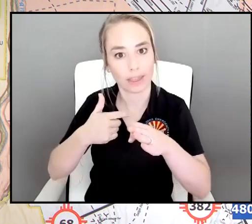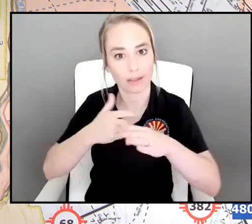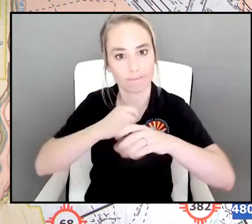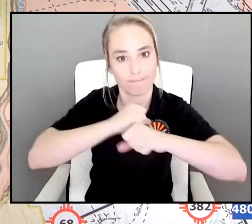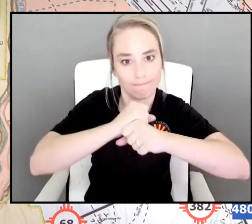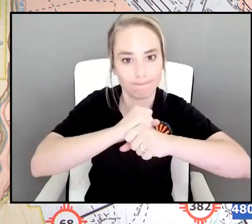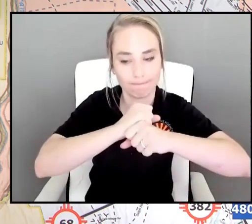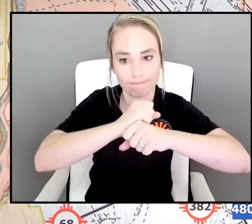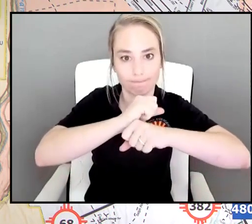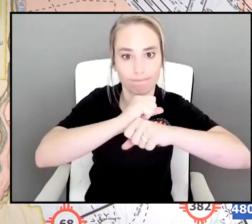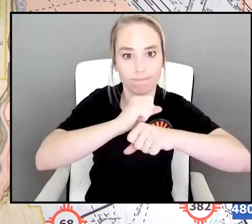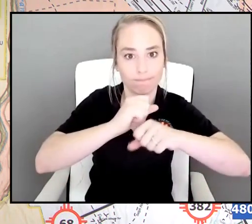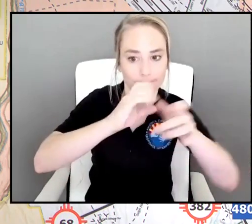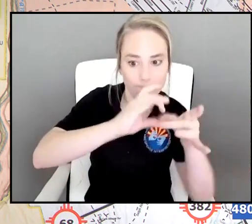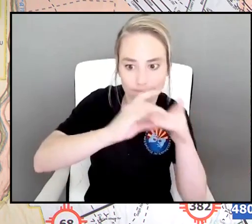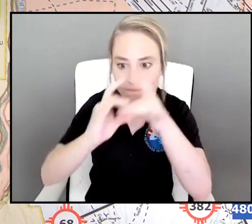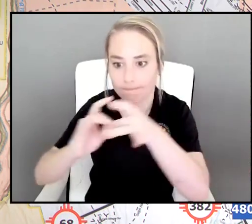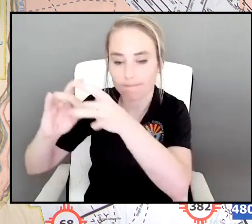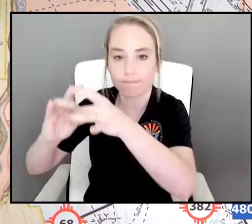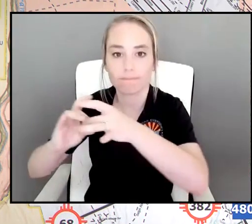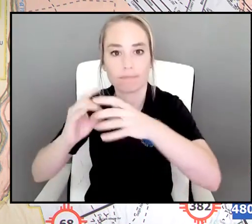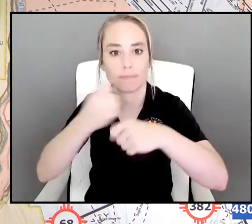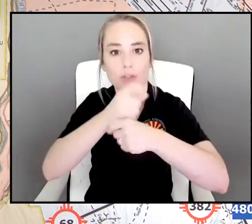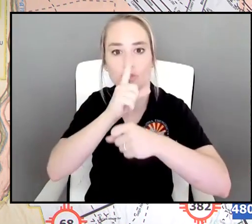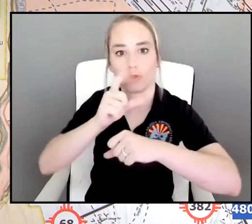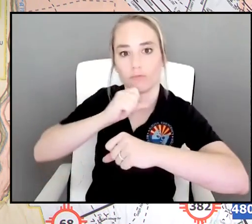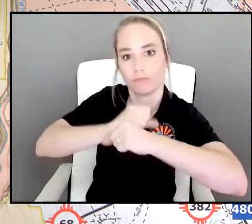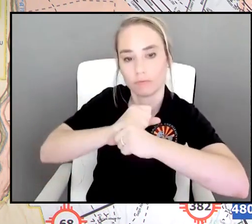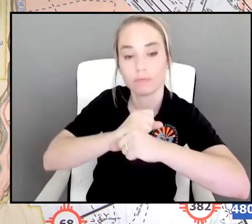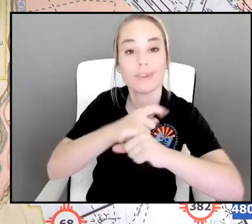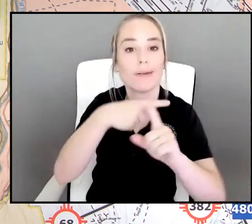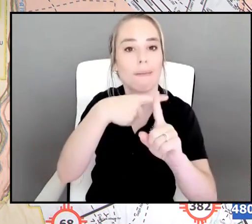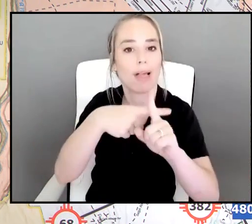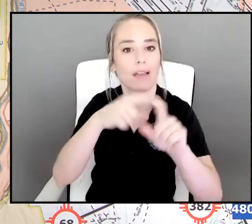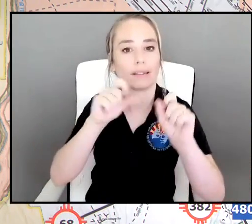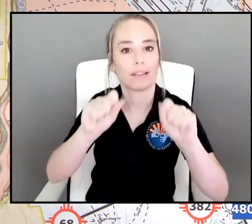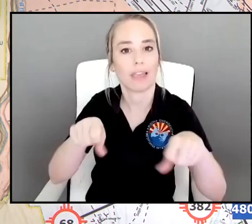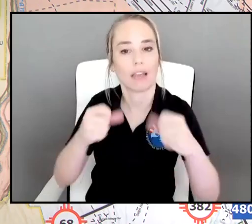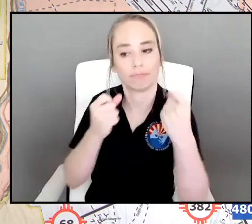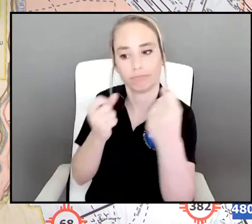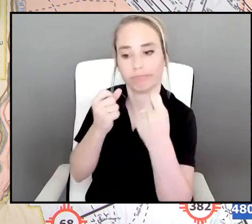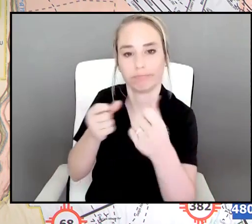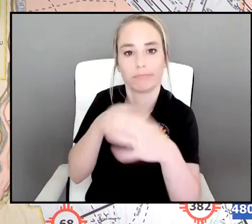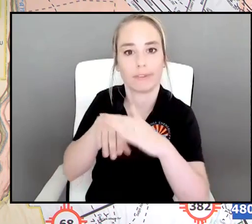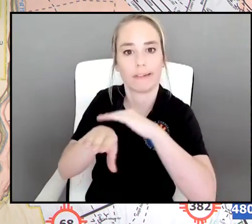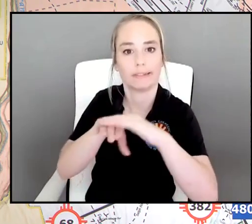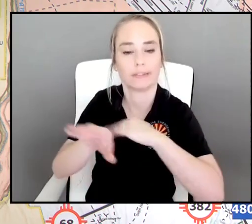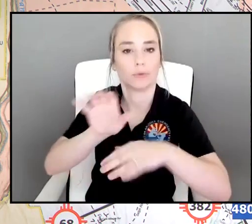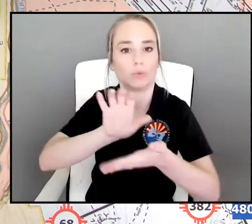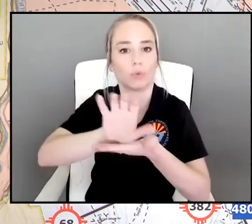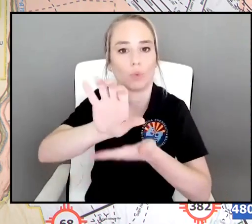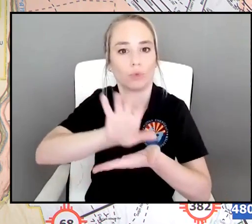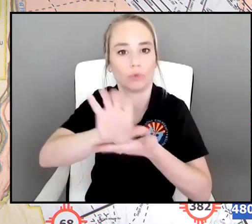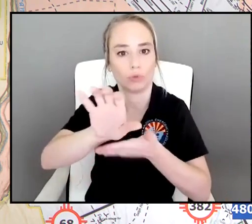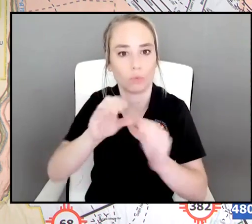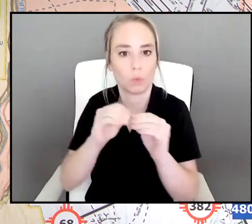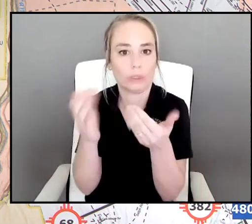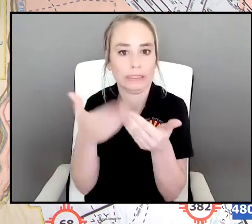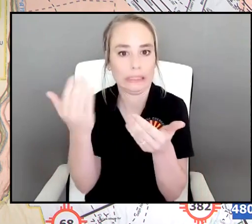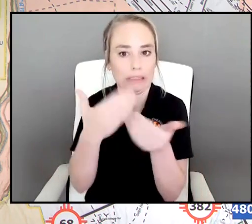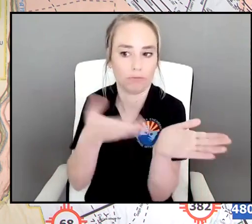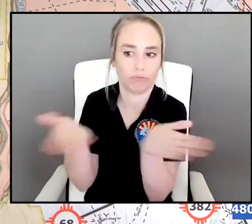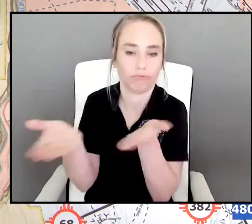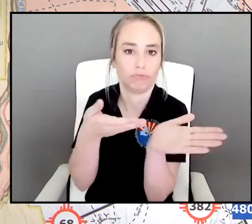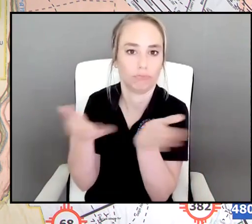to one another, just to access that dozer line in there so that they could get equipment in there to help hold that line